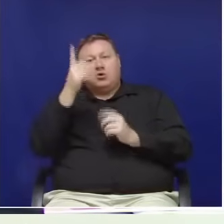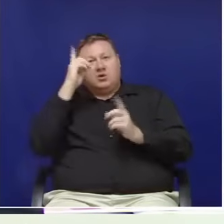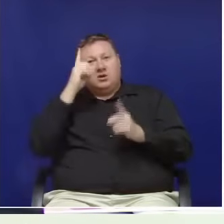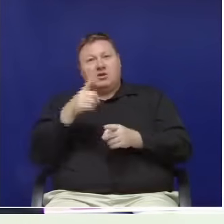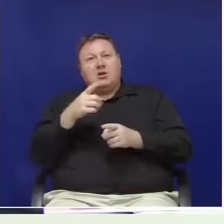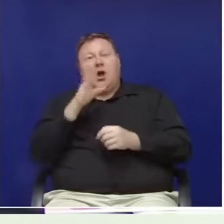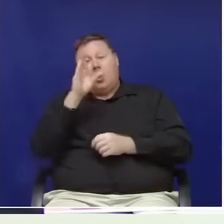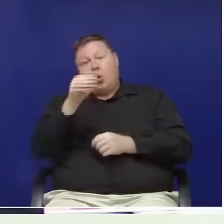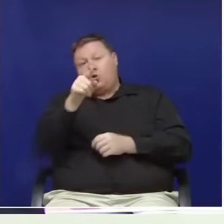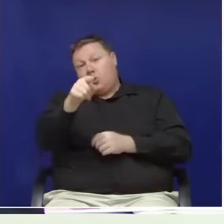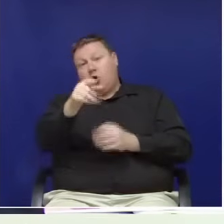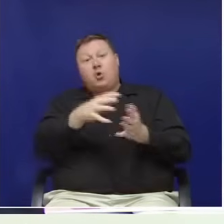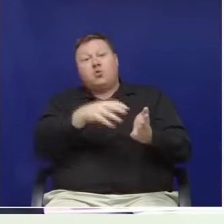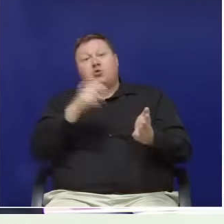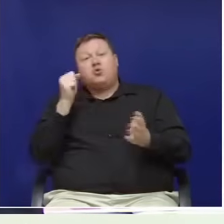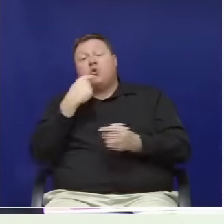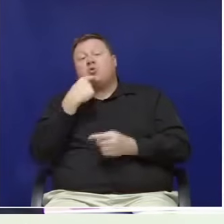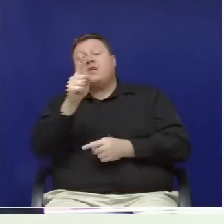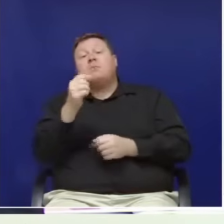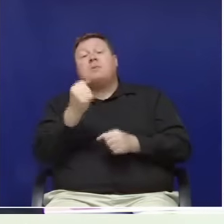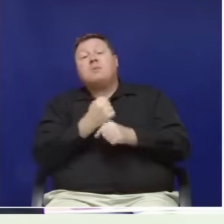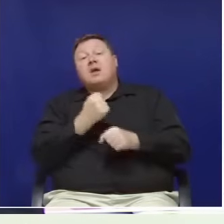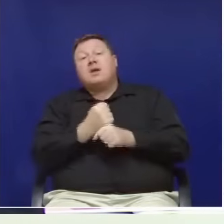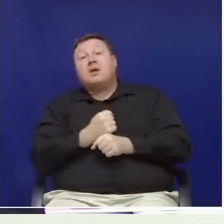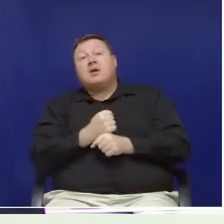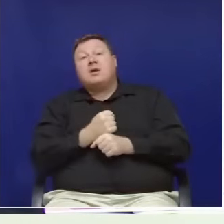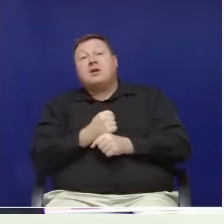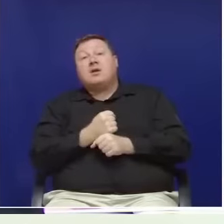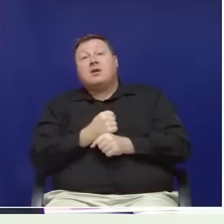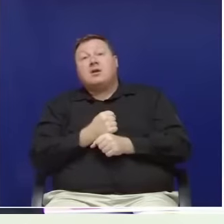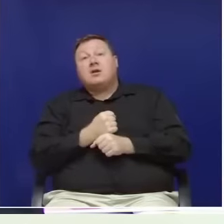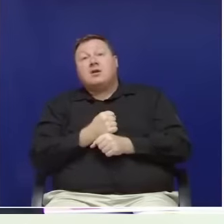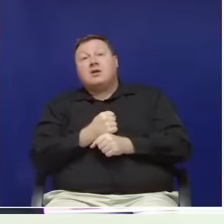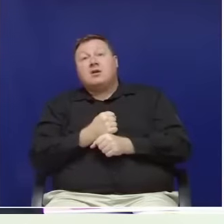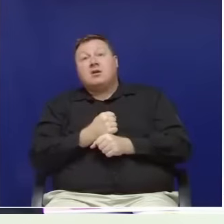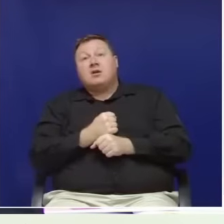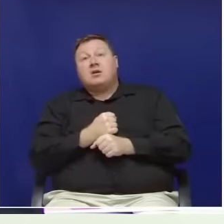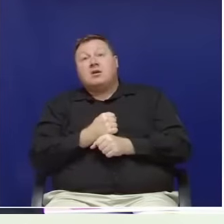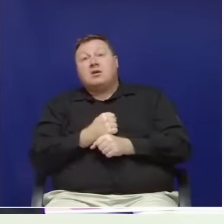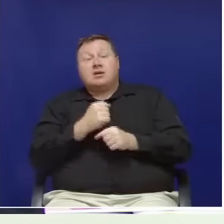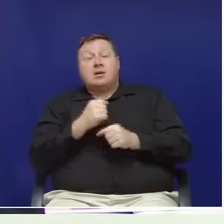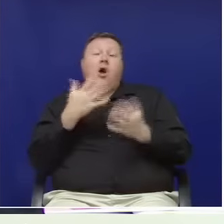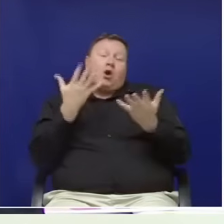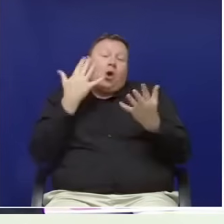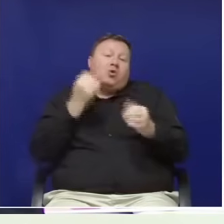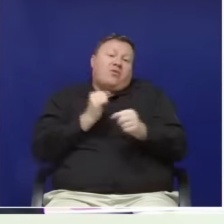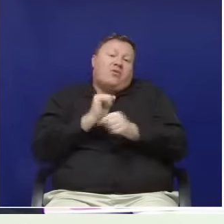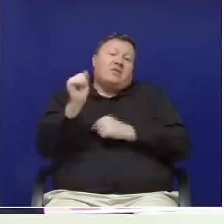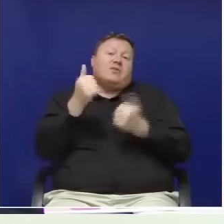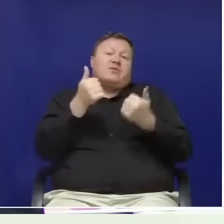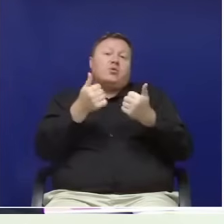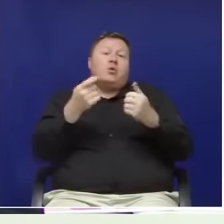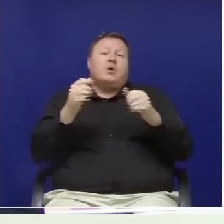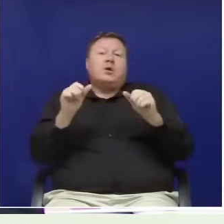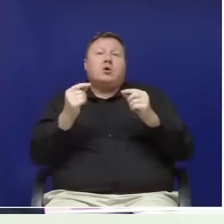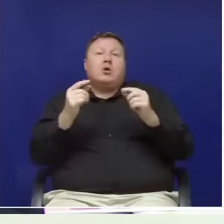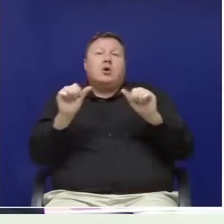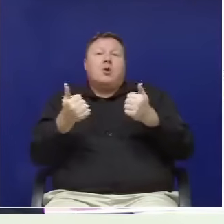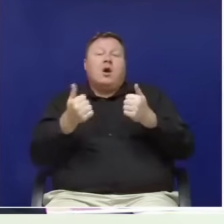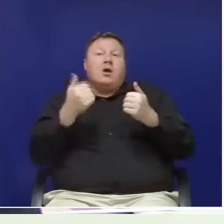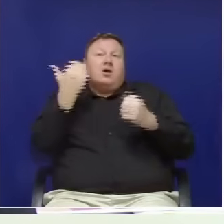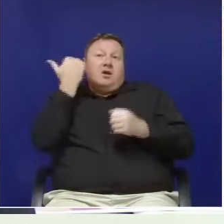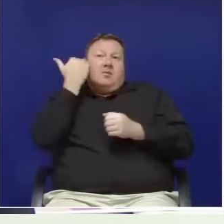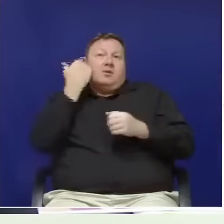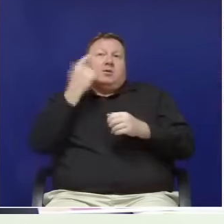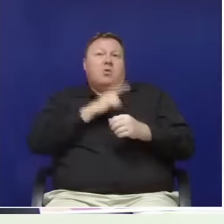she withdraws the statement that she made. I know it may be offensive that we're doing well in government, but they must just take it because we're helping the people they're trying to